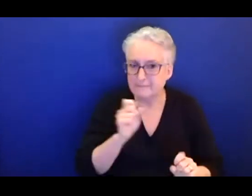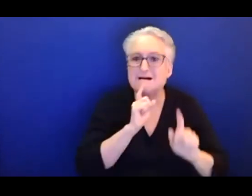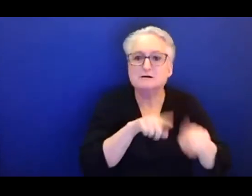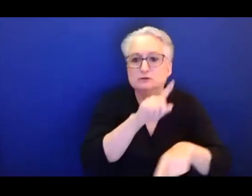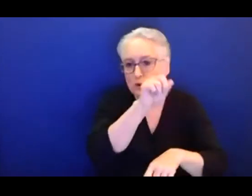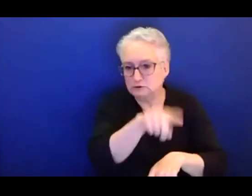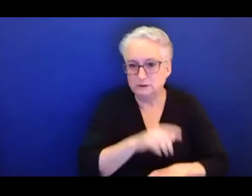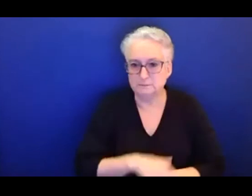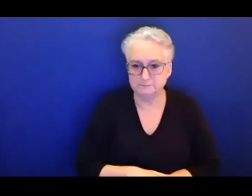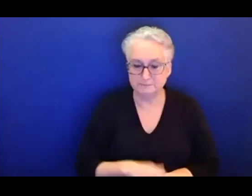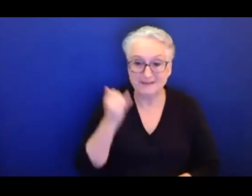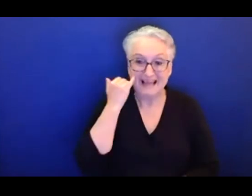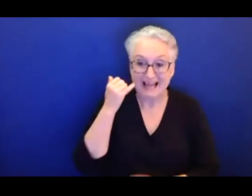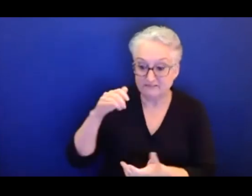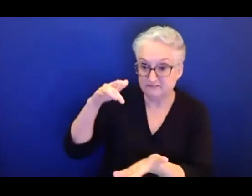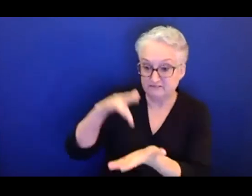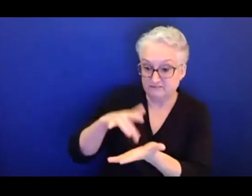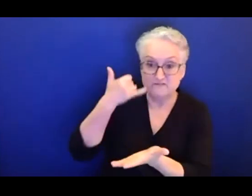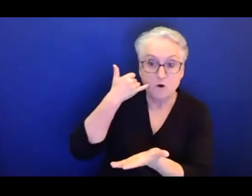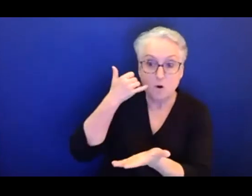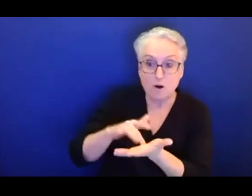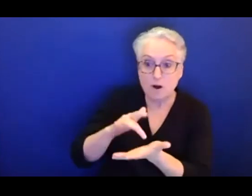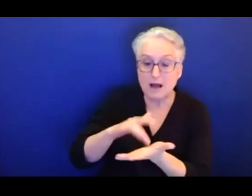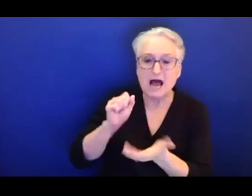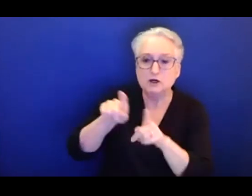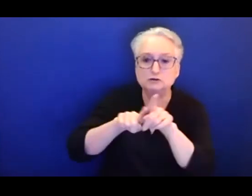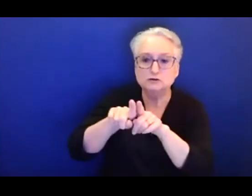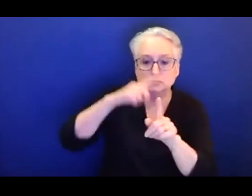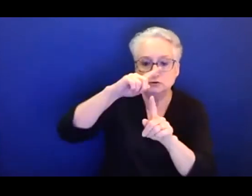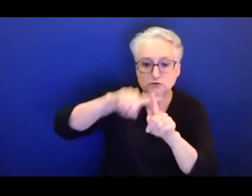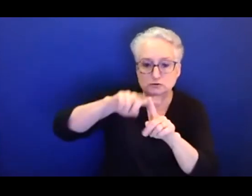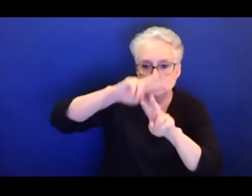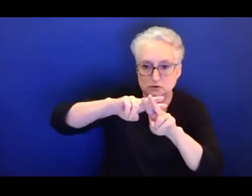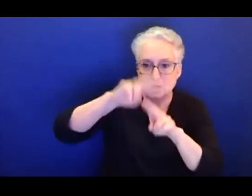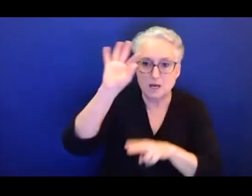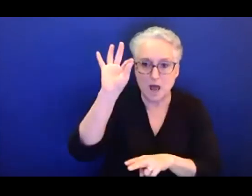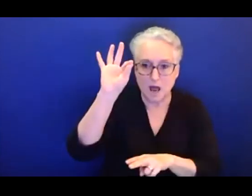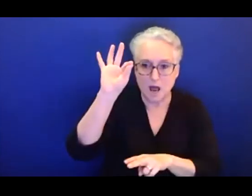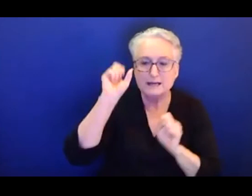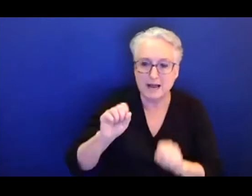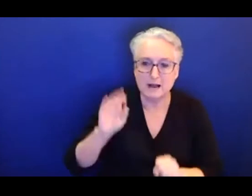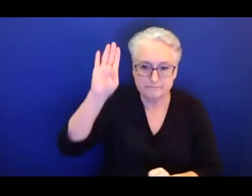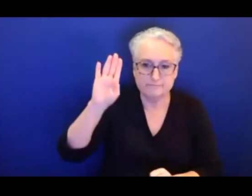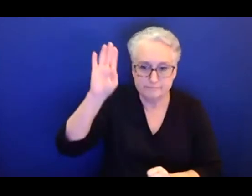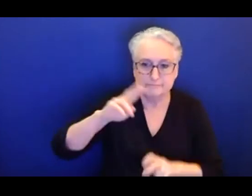*9, and that's how you raise your hand. And it's the same process. If you're selected, you'll have 1 minute to speak.